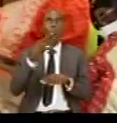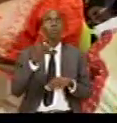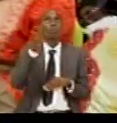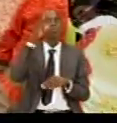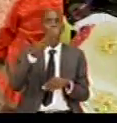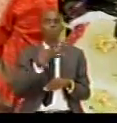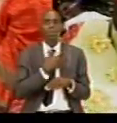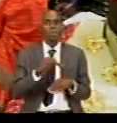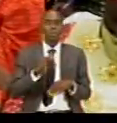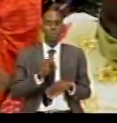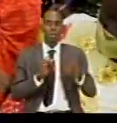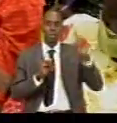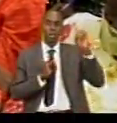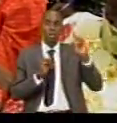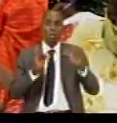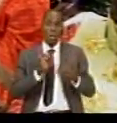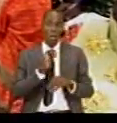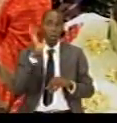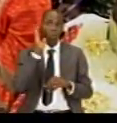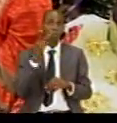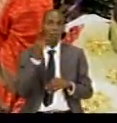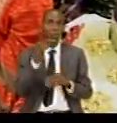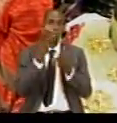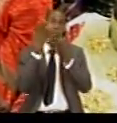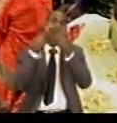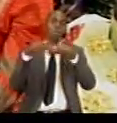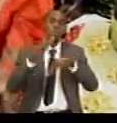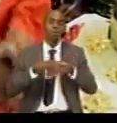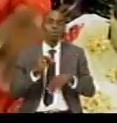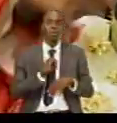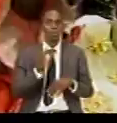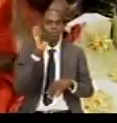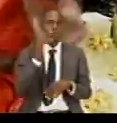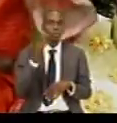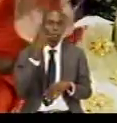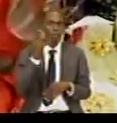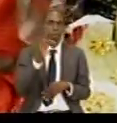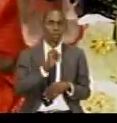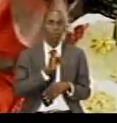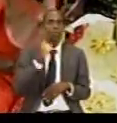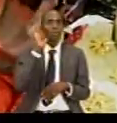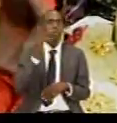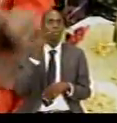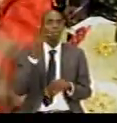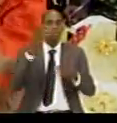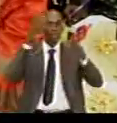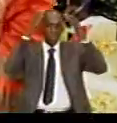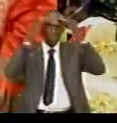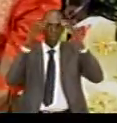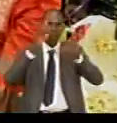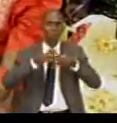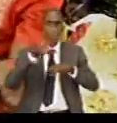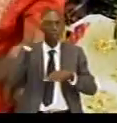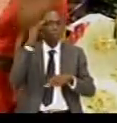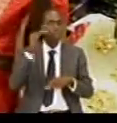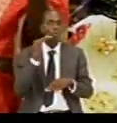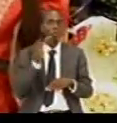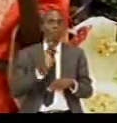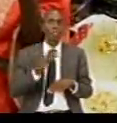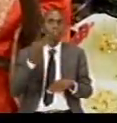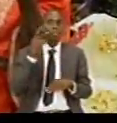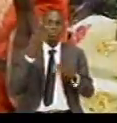in heaven. You will see me in heaven. I'll see a crown on your head, and I will see many stars in your